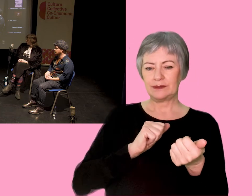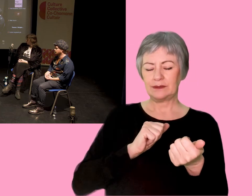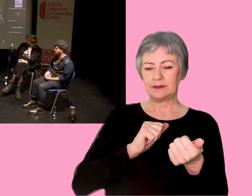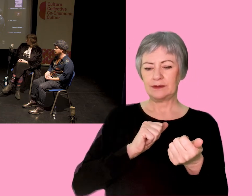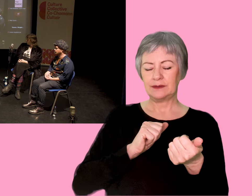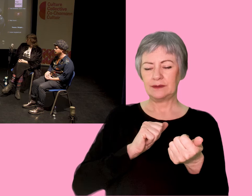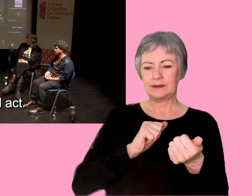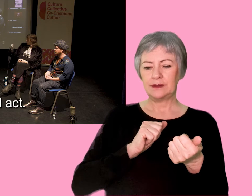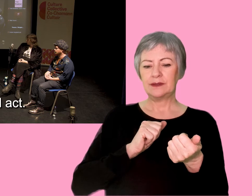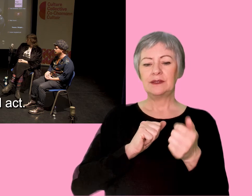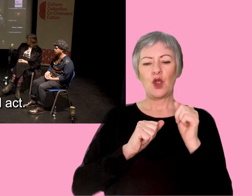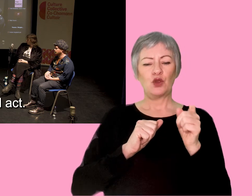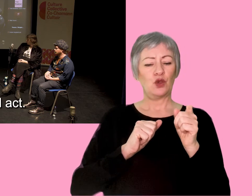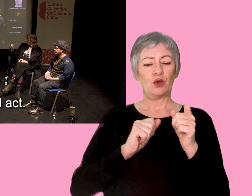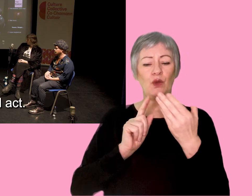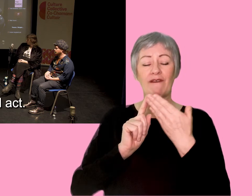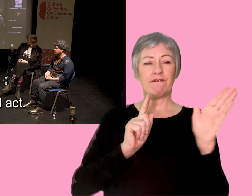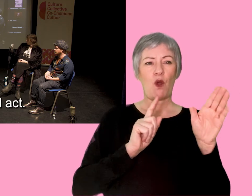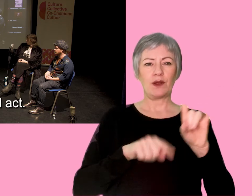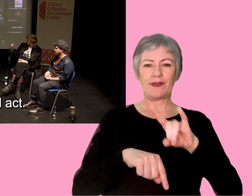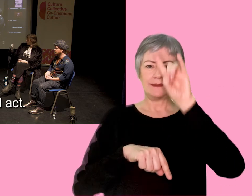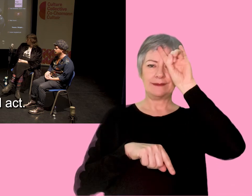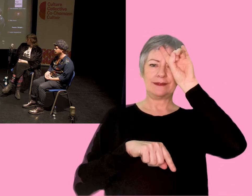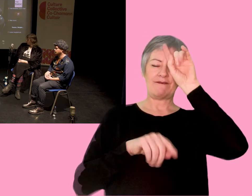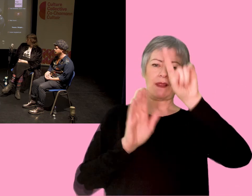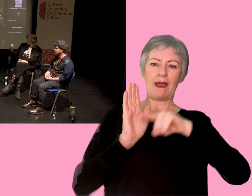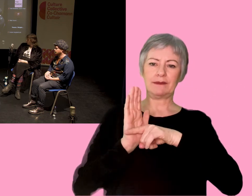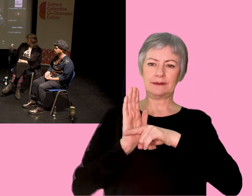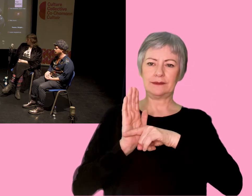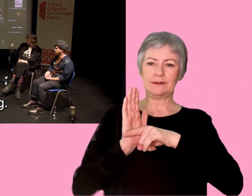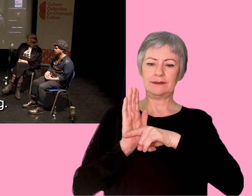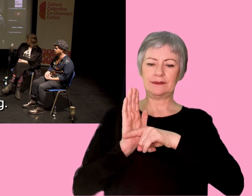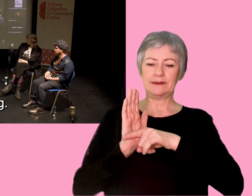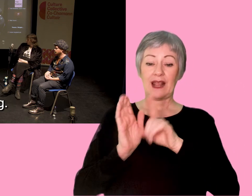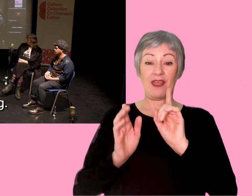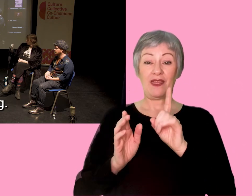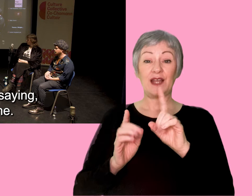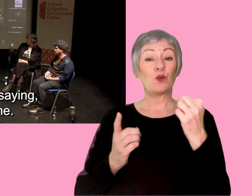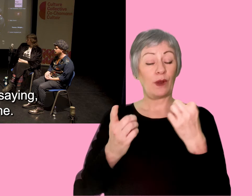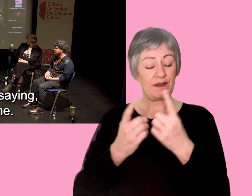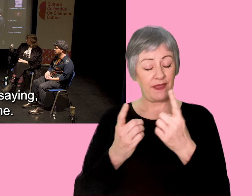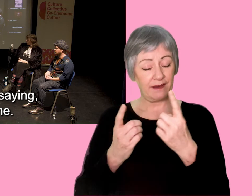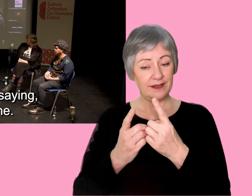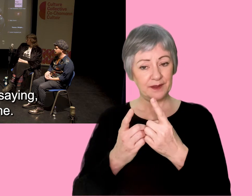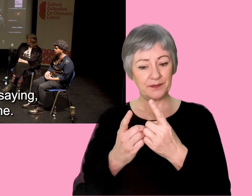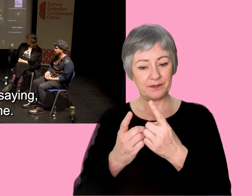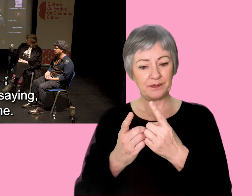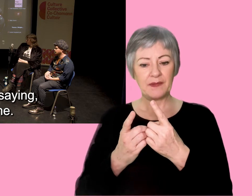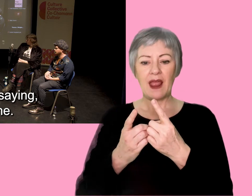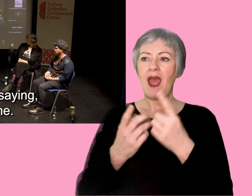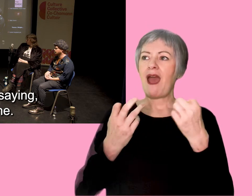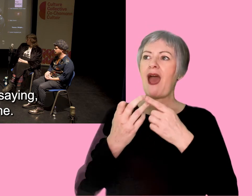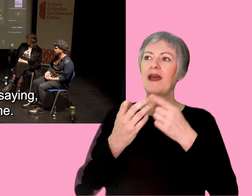neighborhood, you avoid their devil act. That's one thing. And